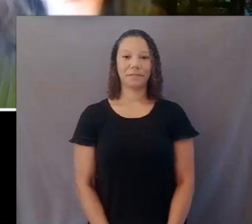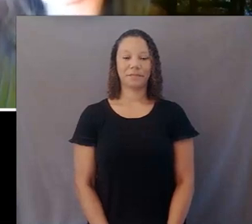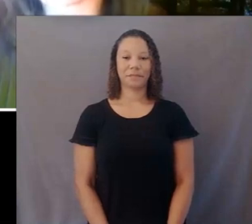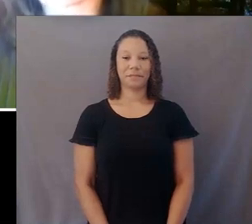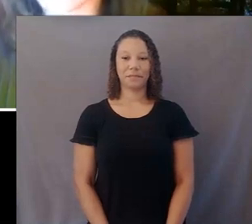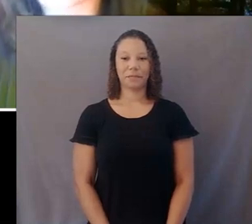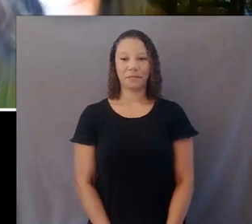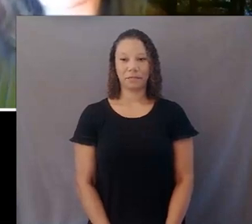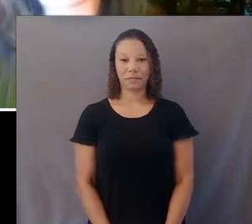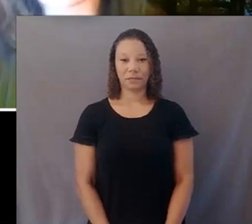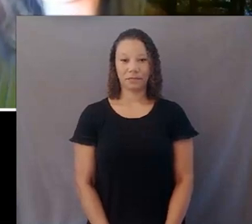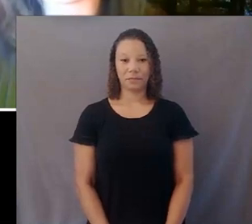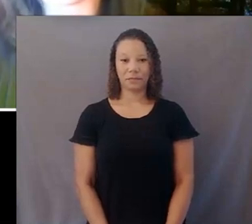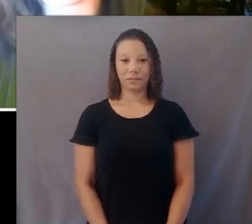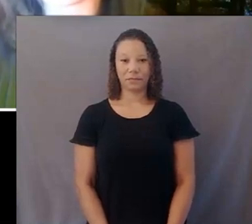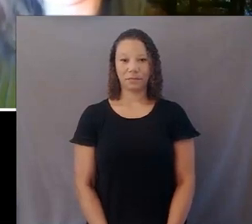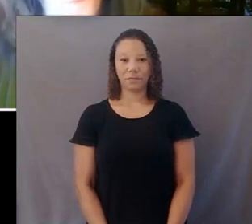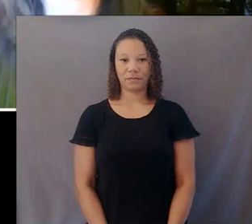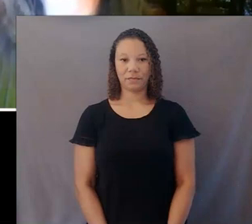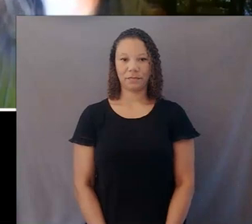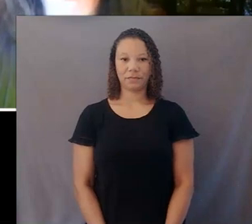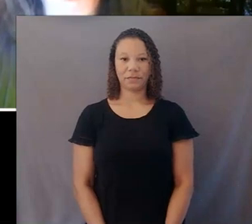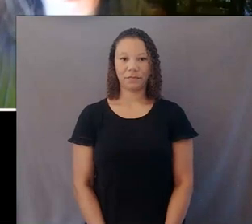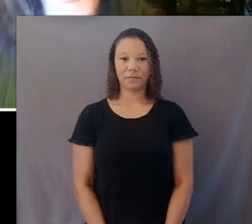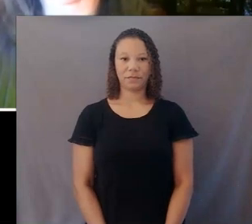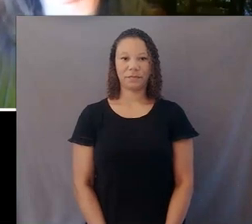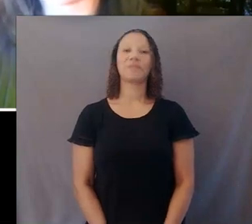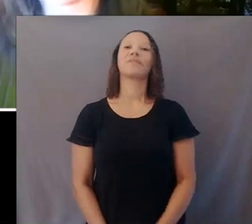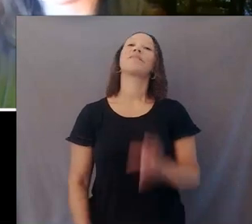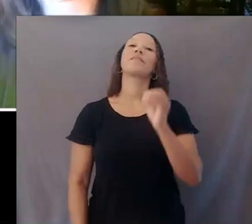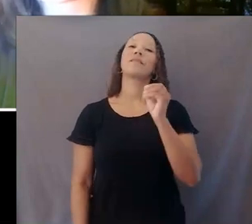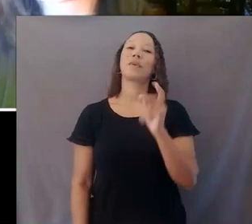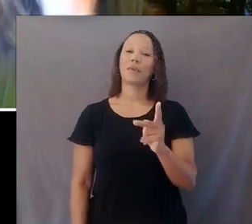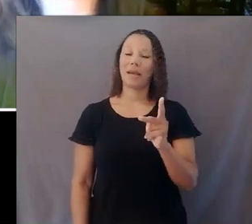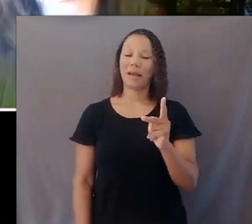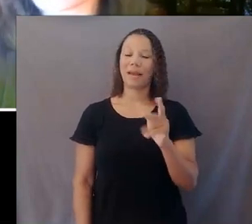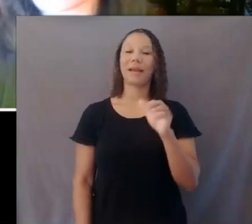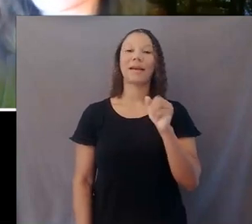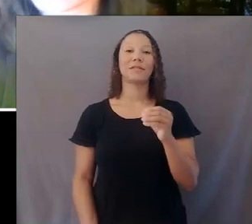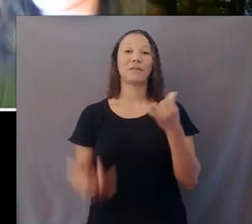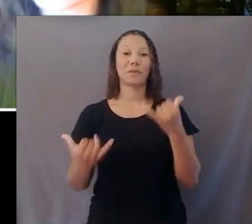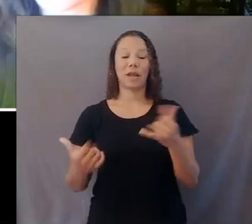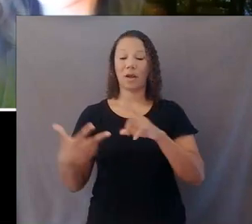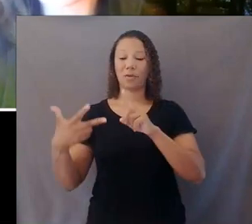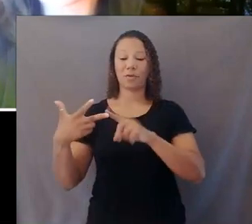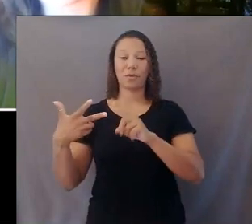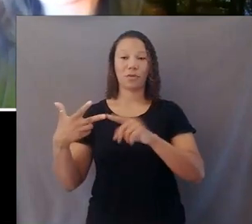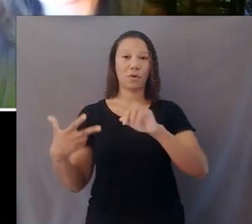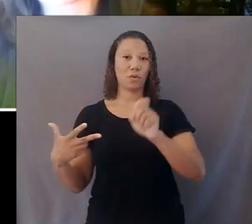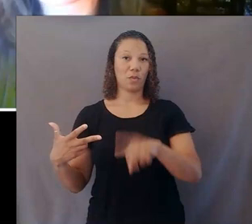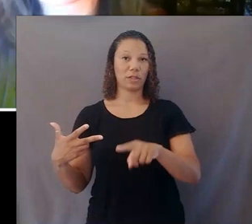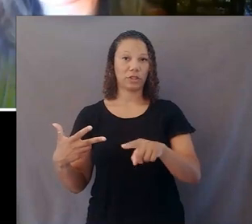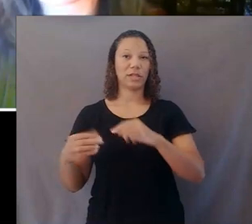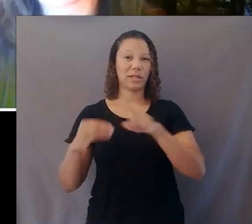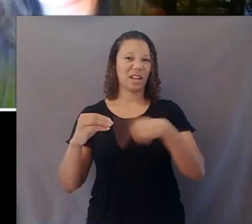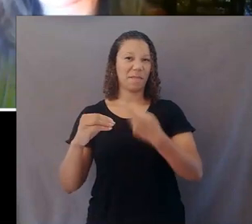año escolar 2021. Okay, so let's go to the third question we have about